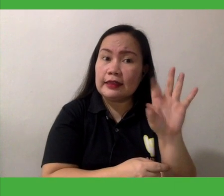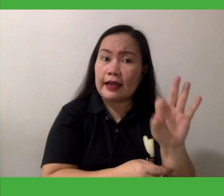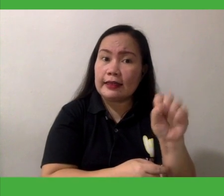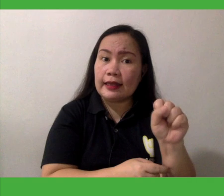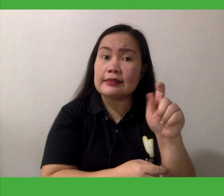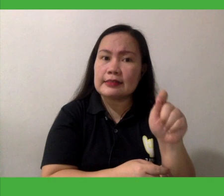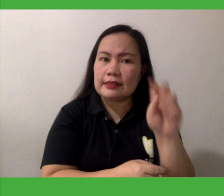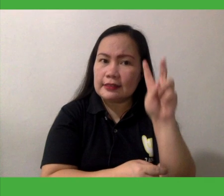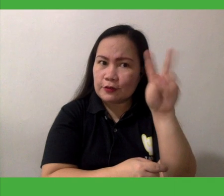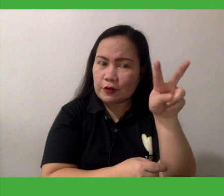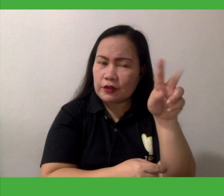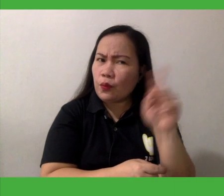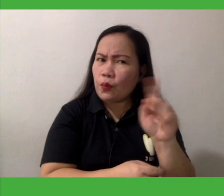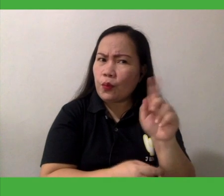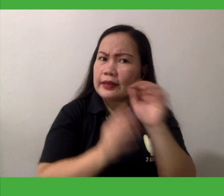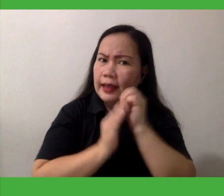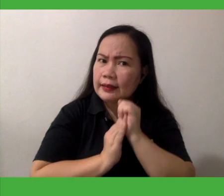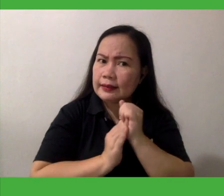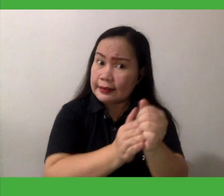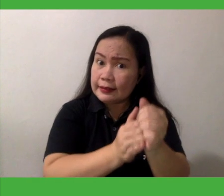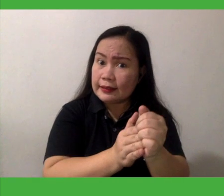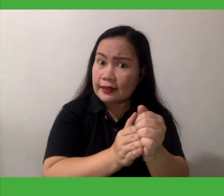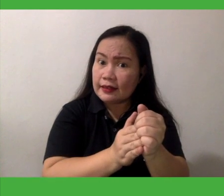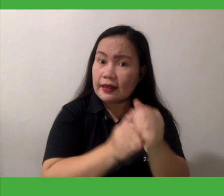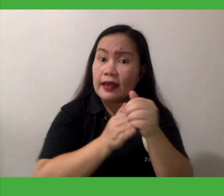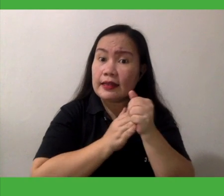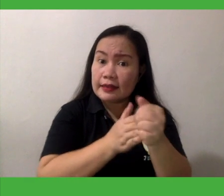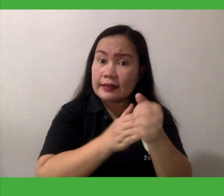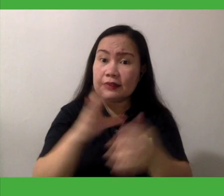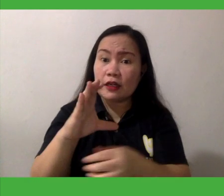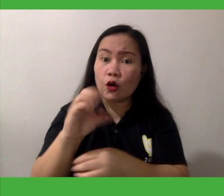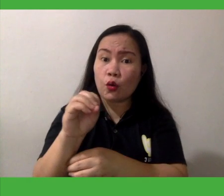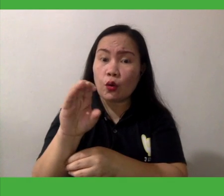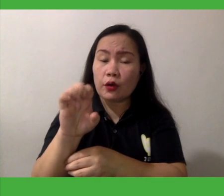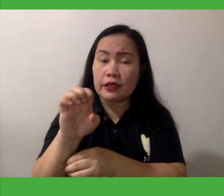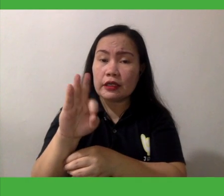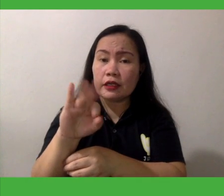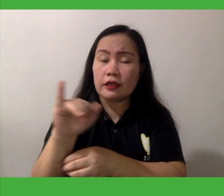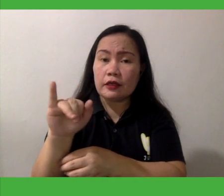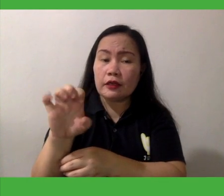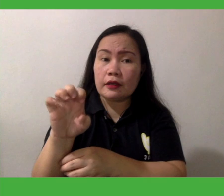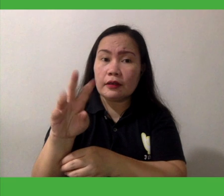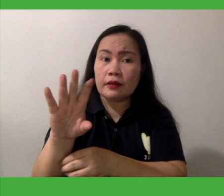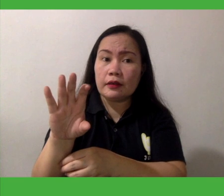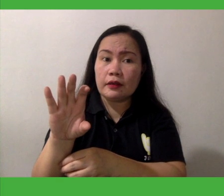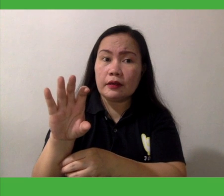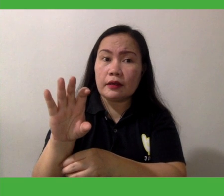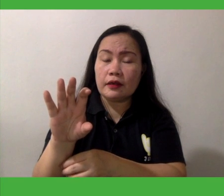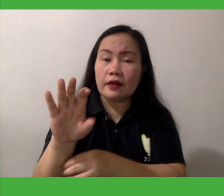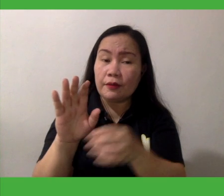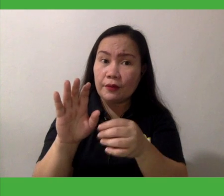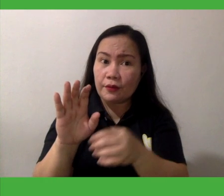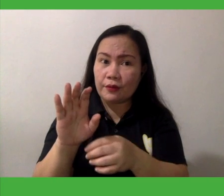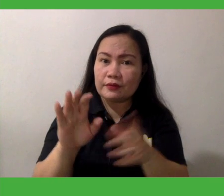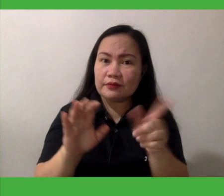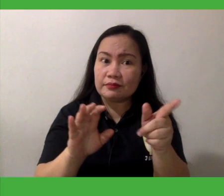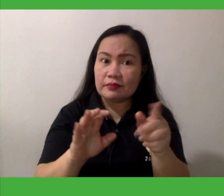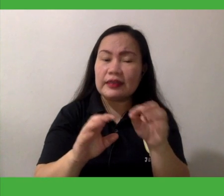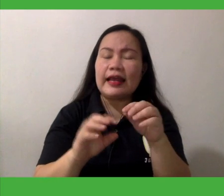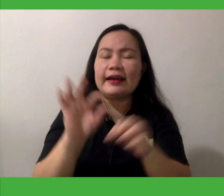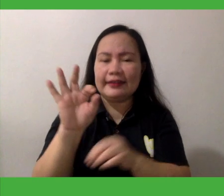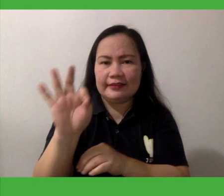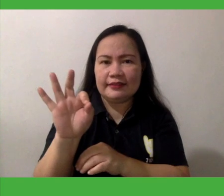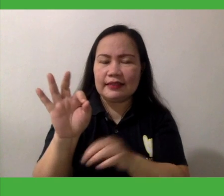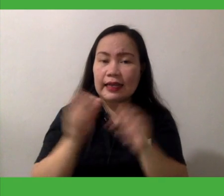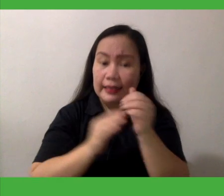term? 9st squared. Ano ang leading coefficient? Kung meron kang leading term, makukuha mo na yung leading